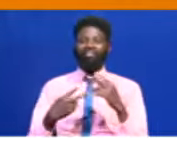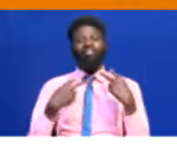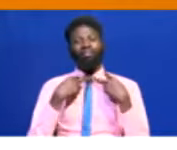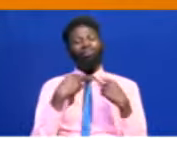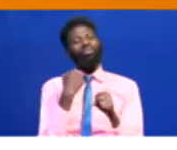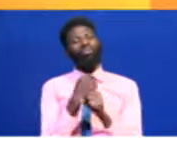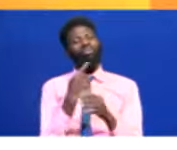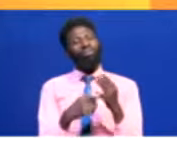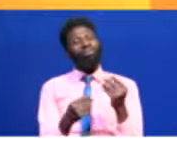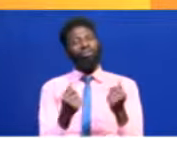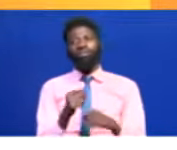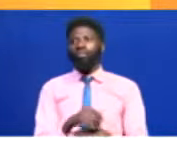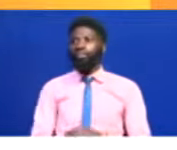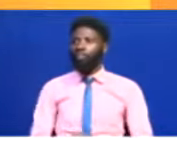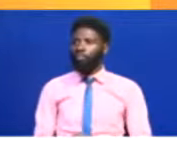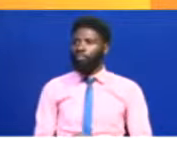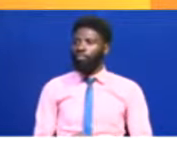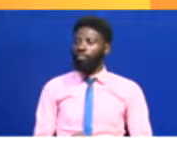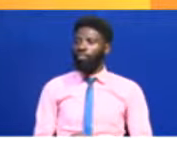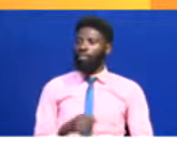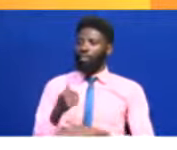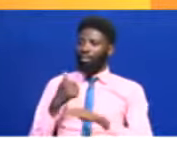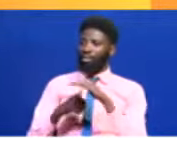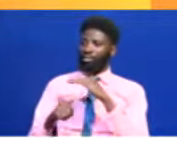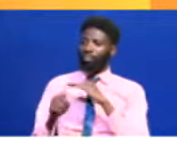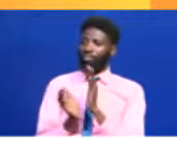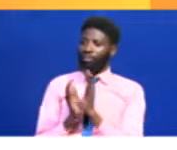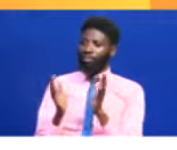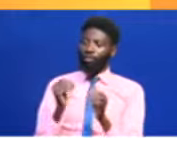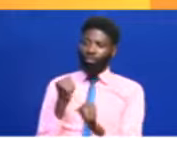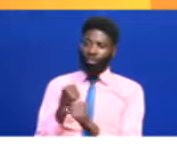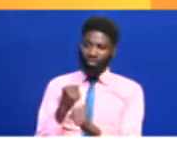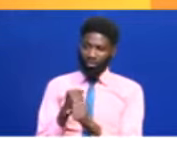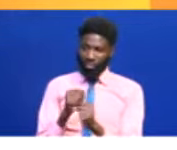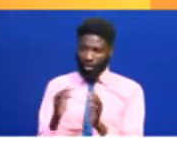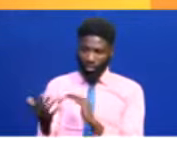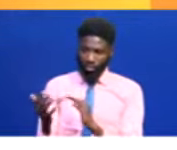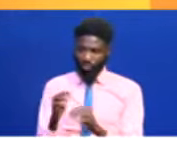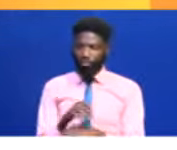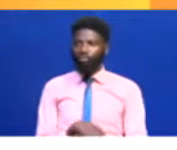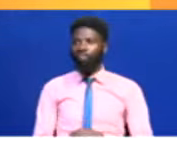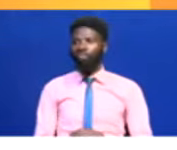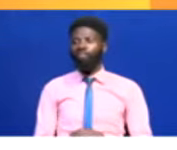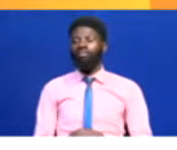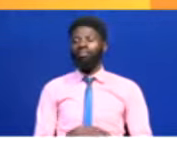are you doing about it? Yeah, under public works, yes,